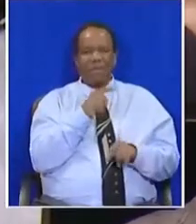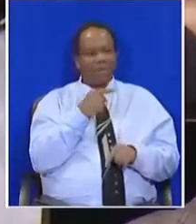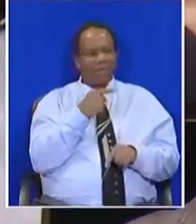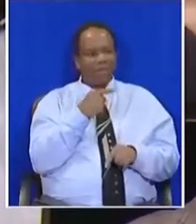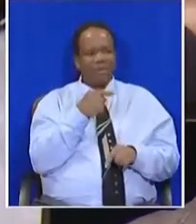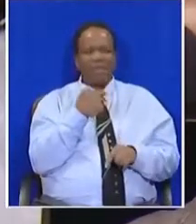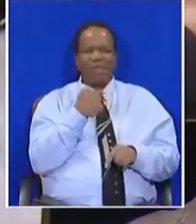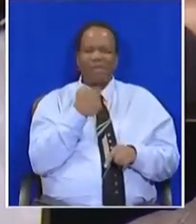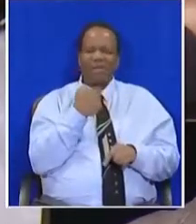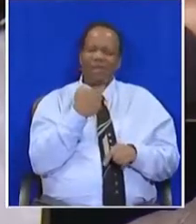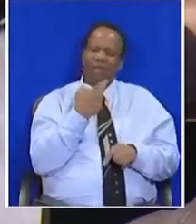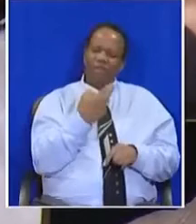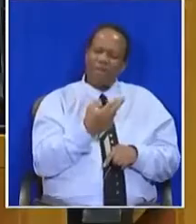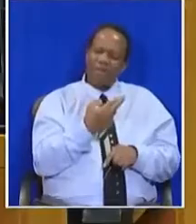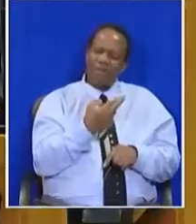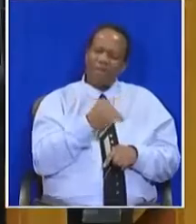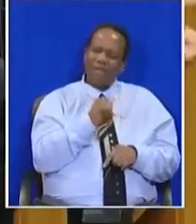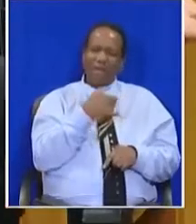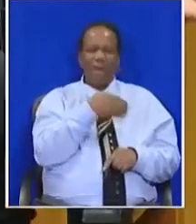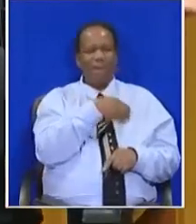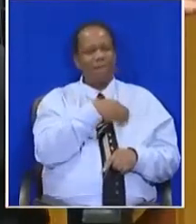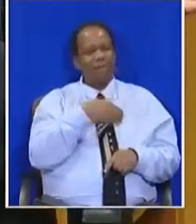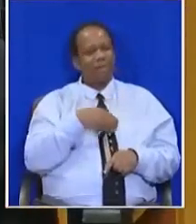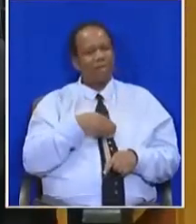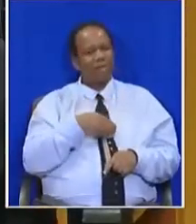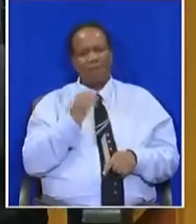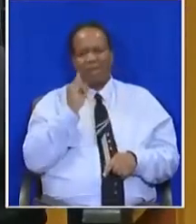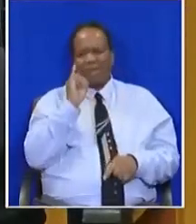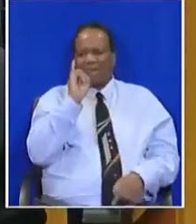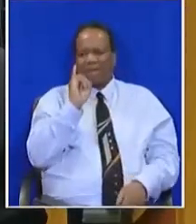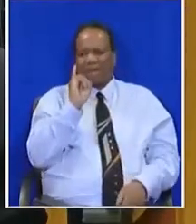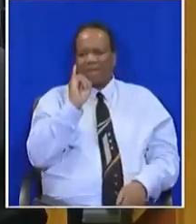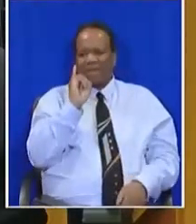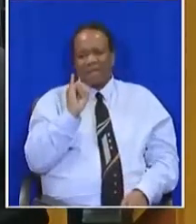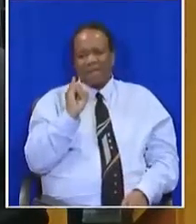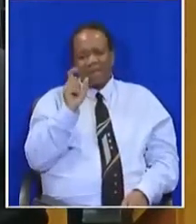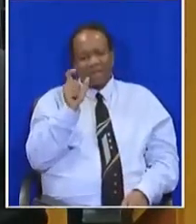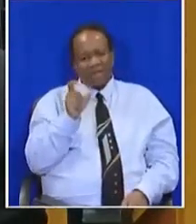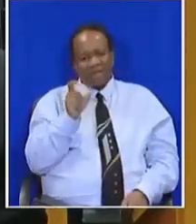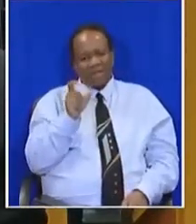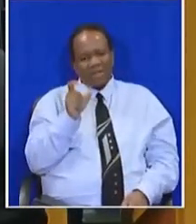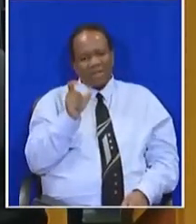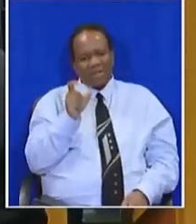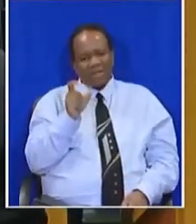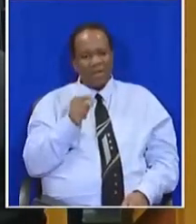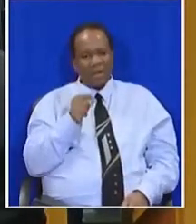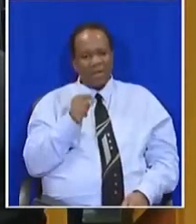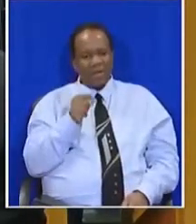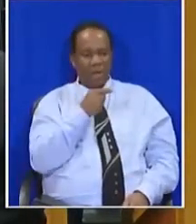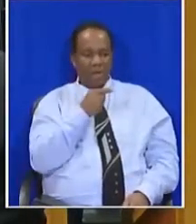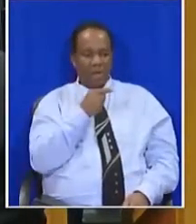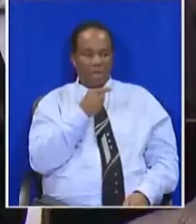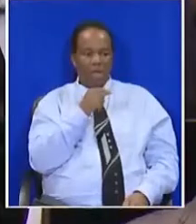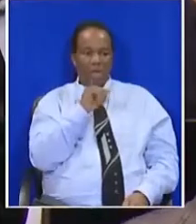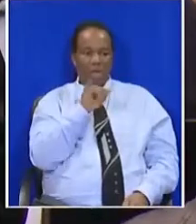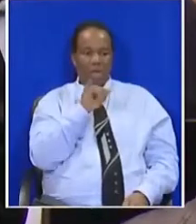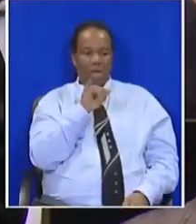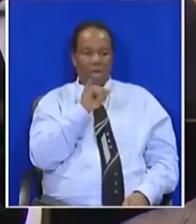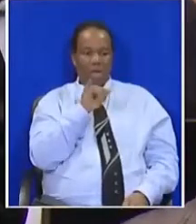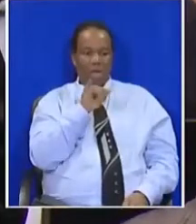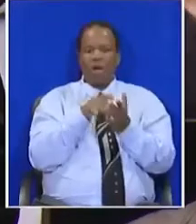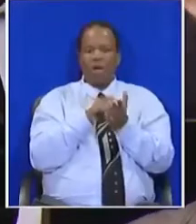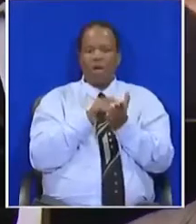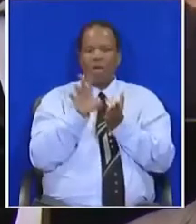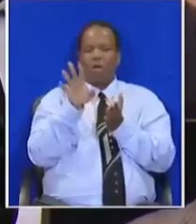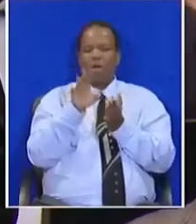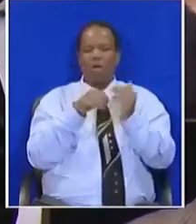integrity of the president, whose removal from office depends from all of you